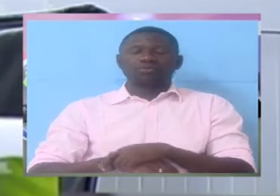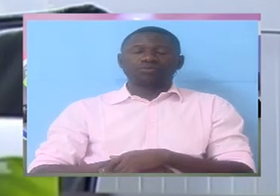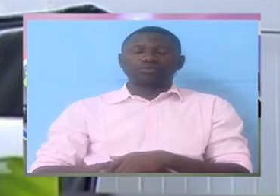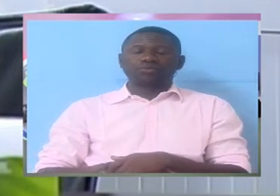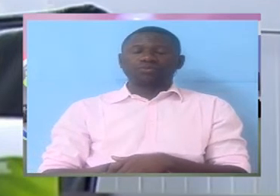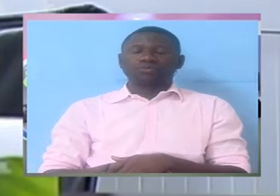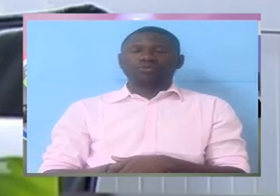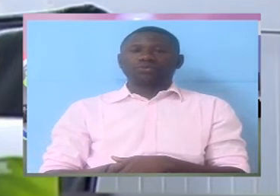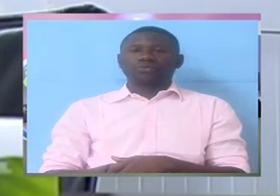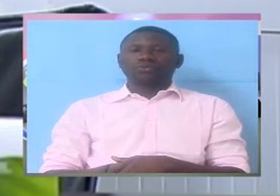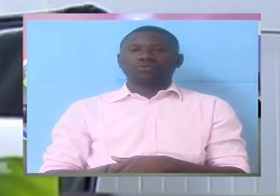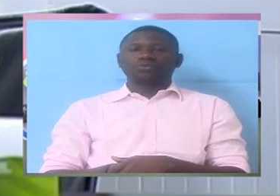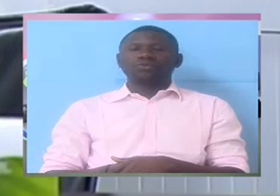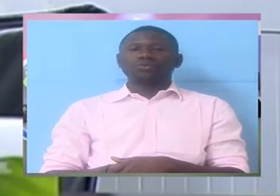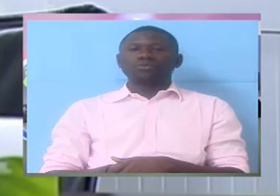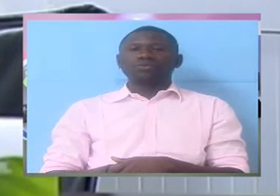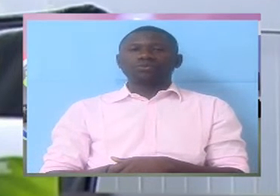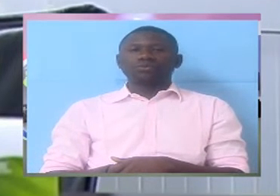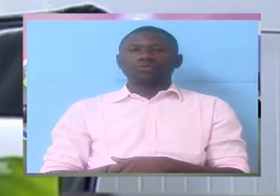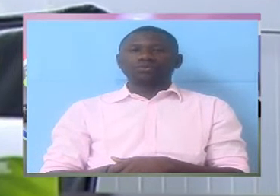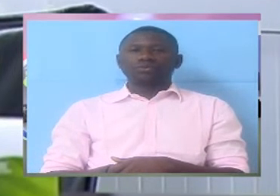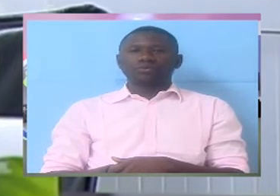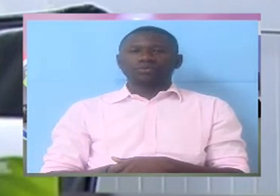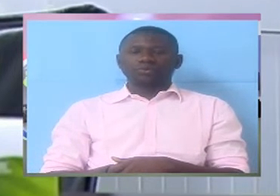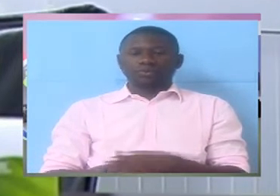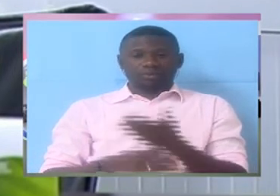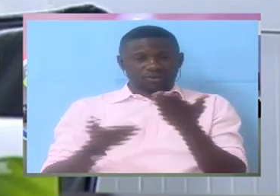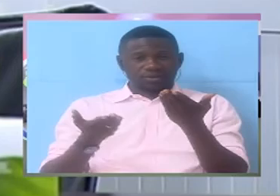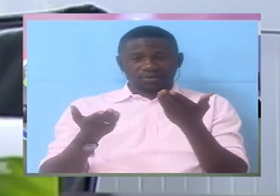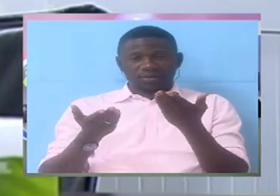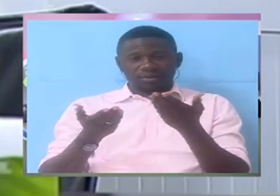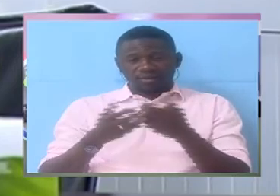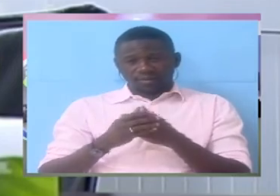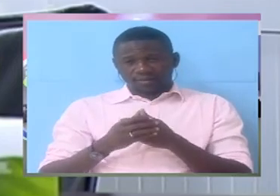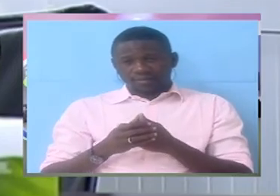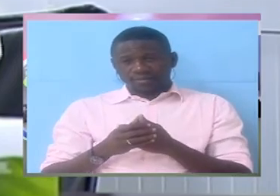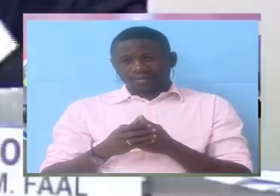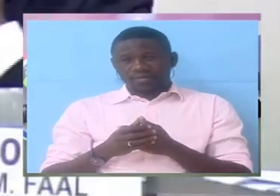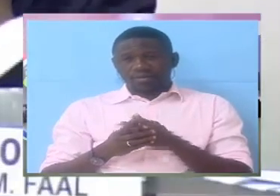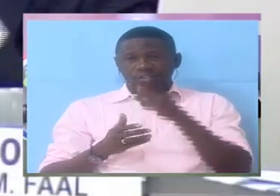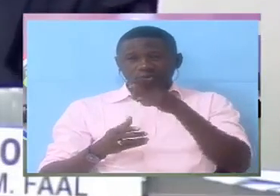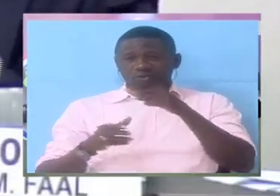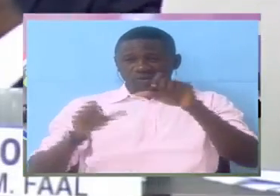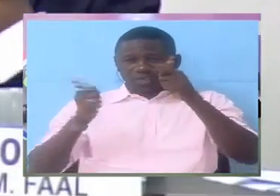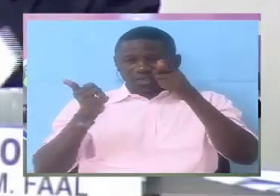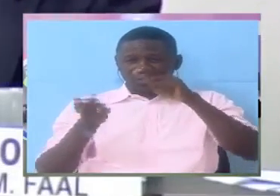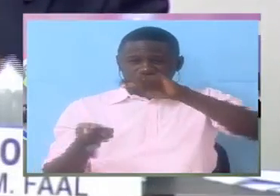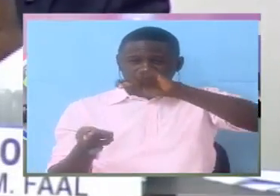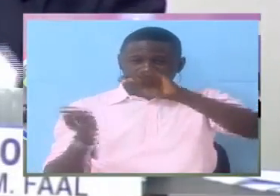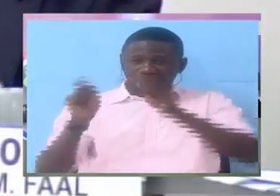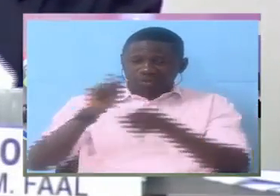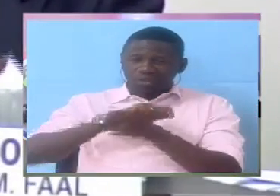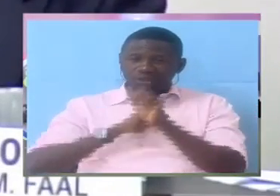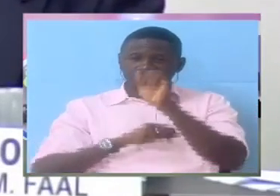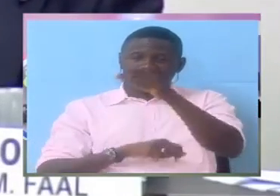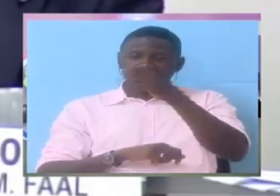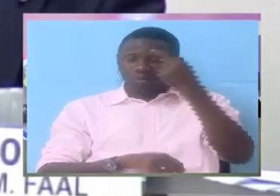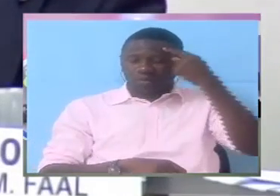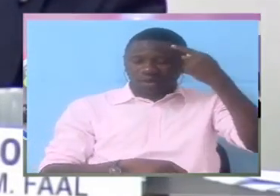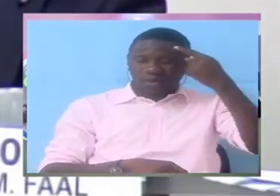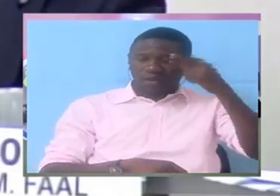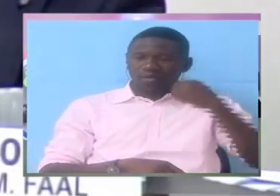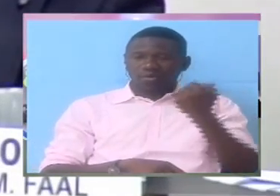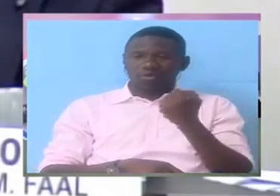Isn't that the case? You beginning to change your mind because I asked